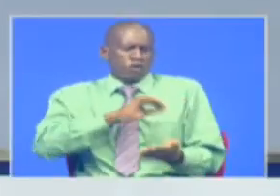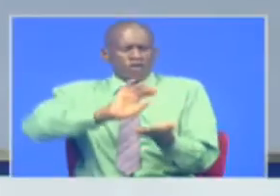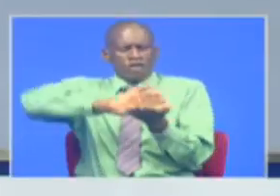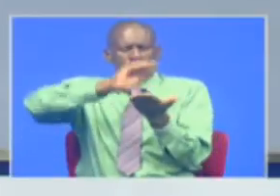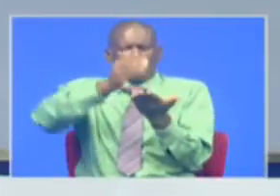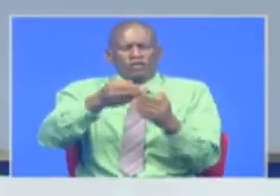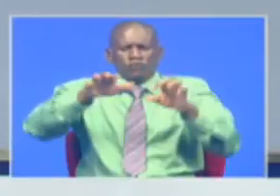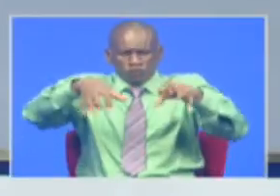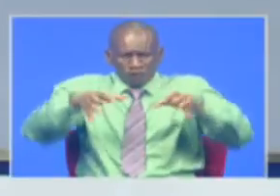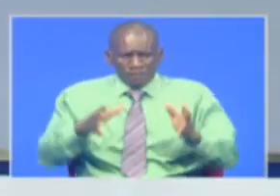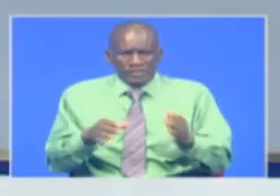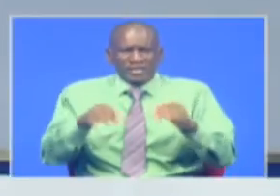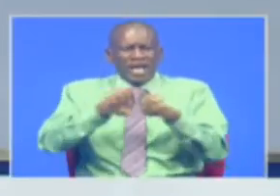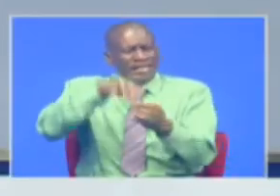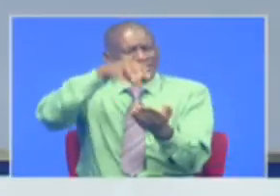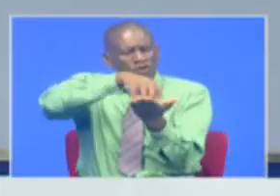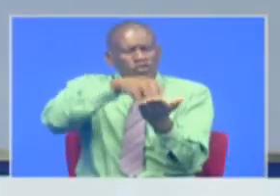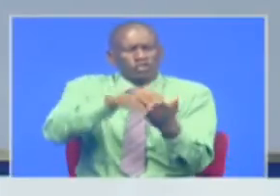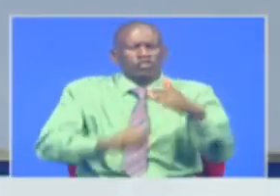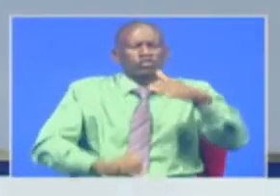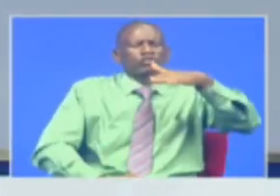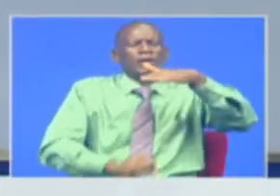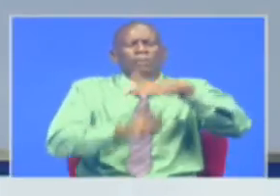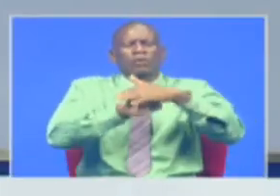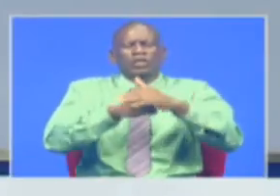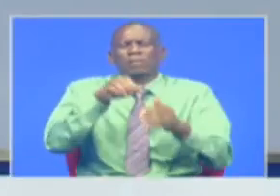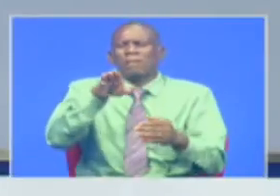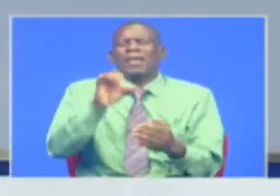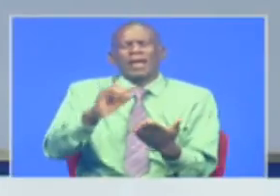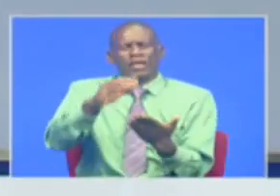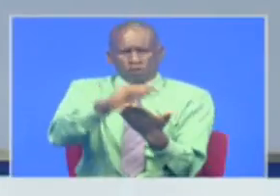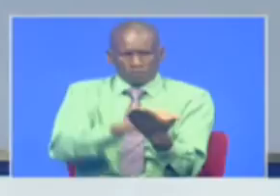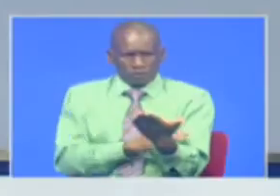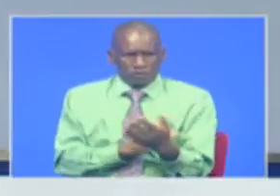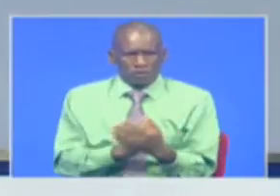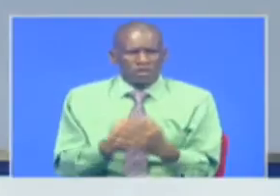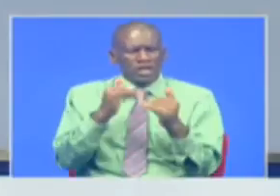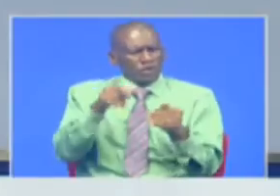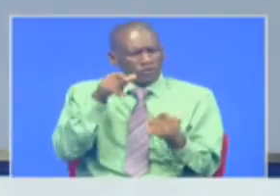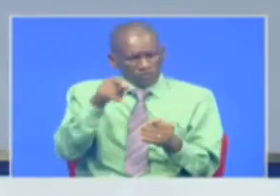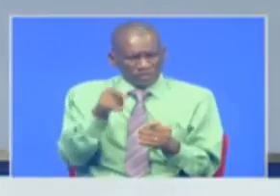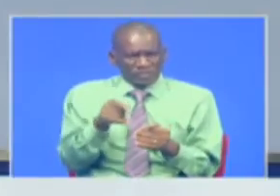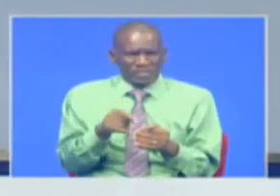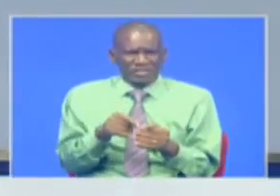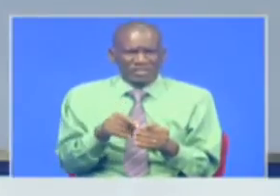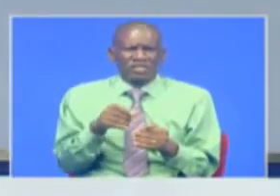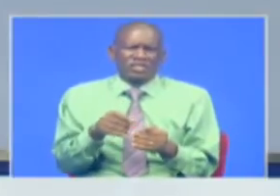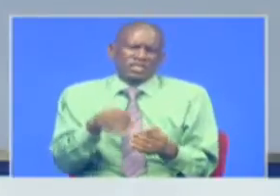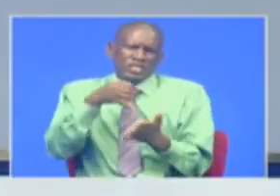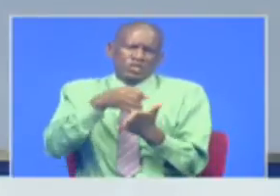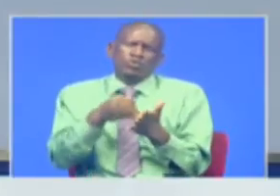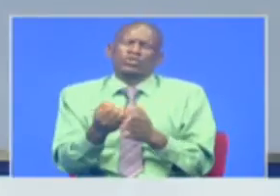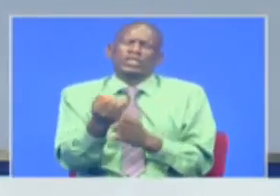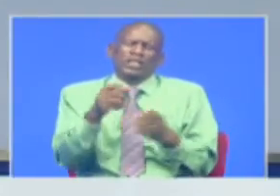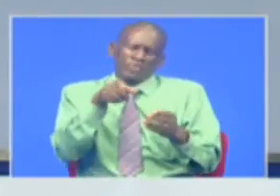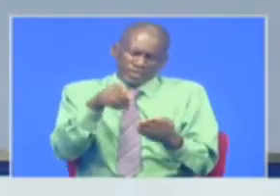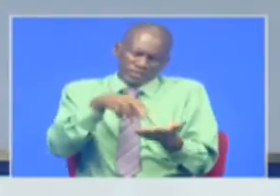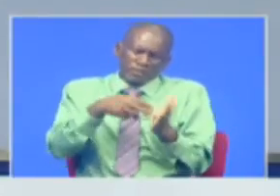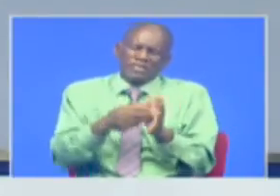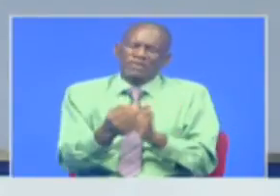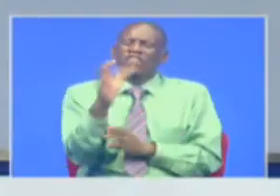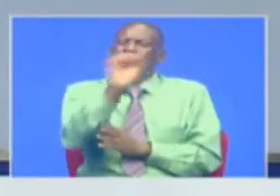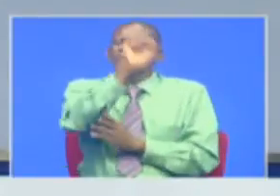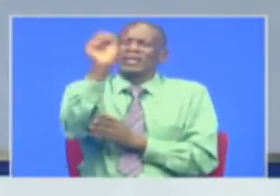farmers as a condition for supporting the BBI report. This fund should constitute a 5% share of the